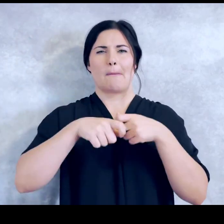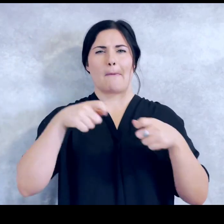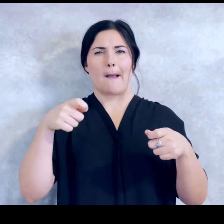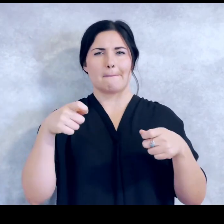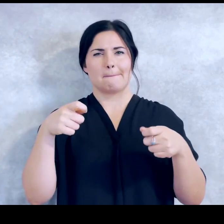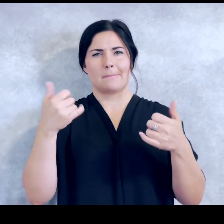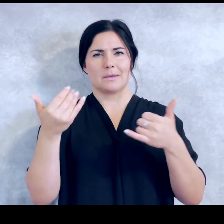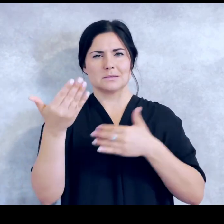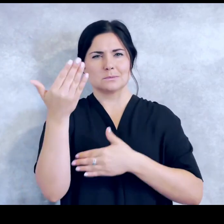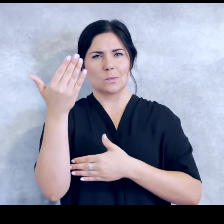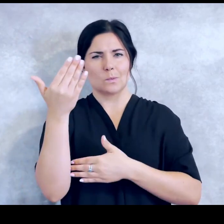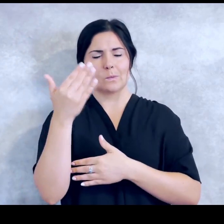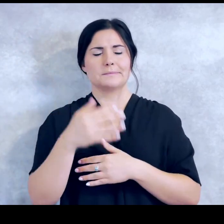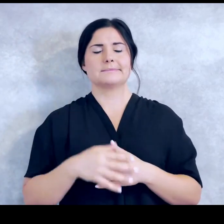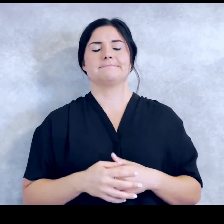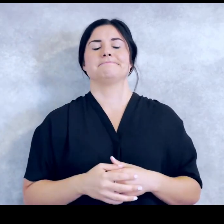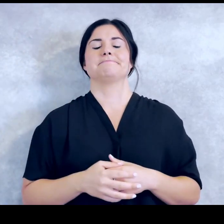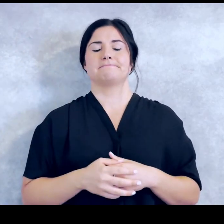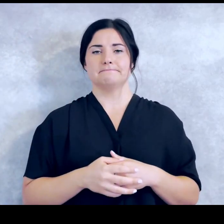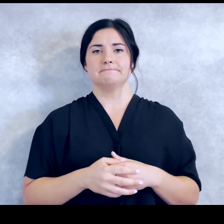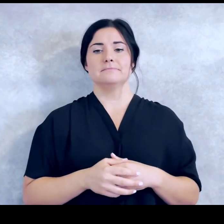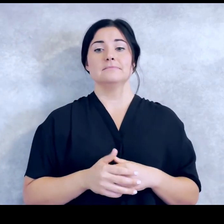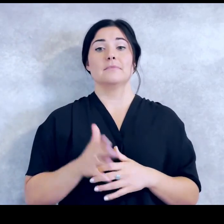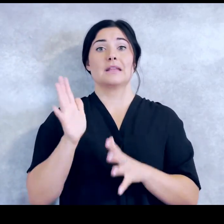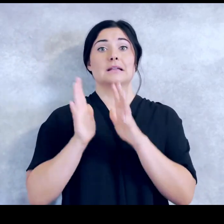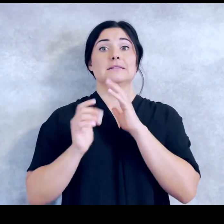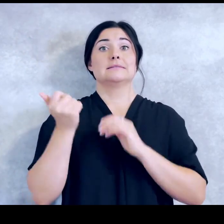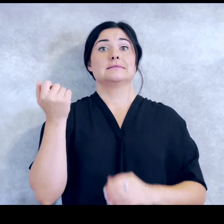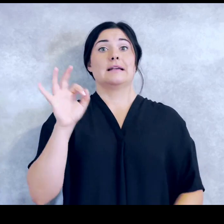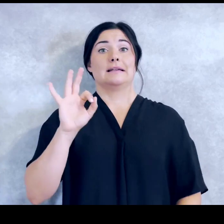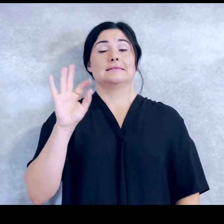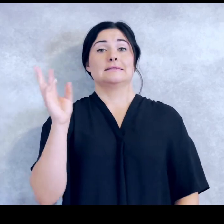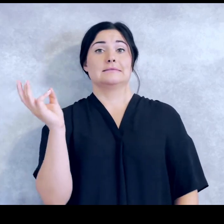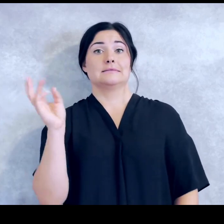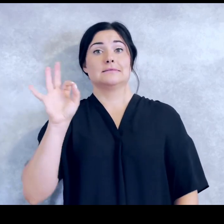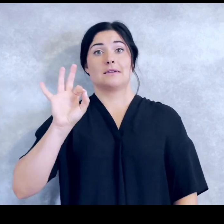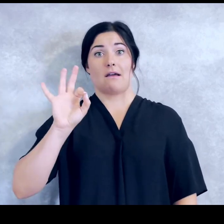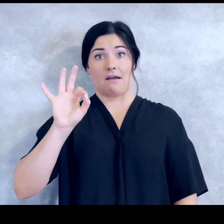to wrap up our time together? And in